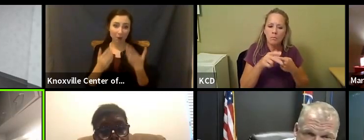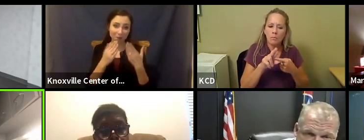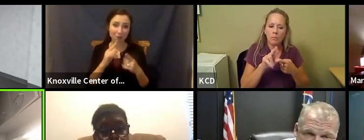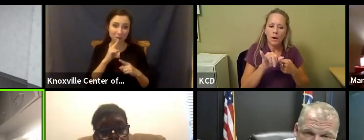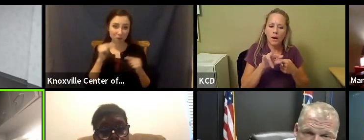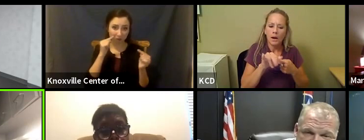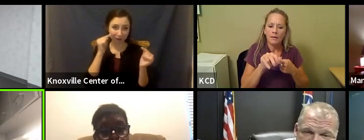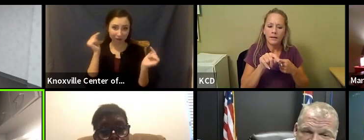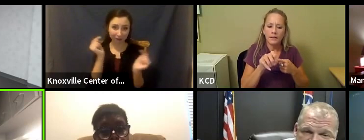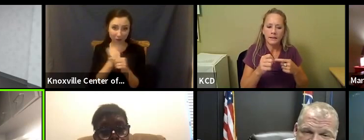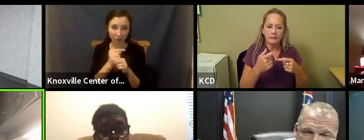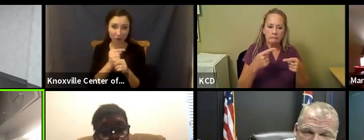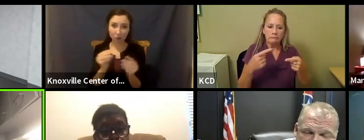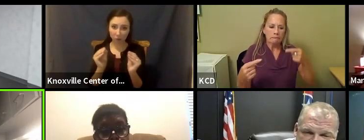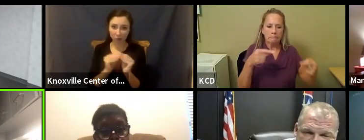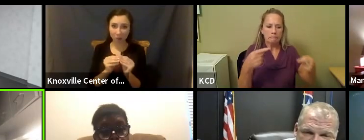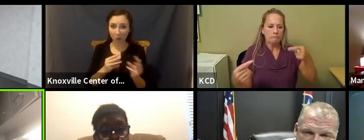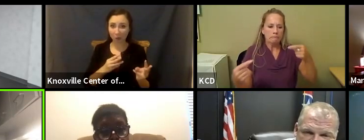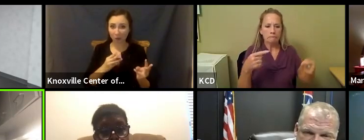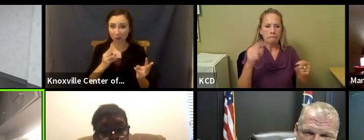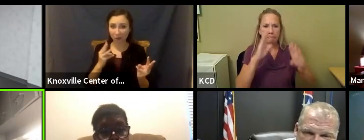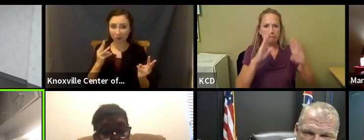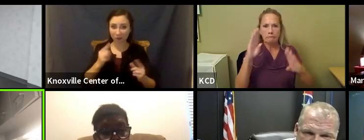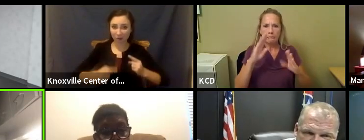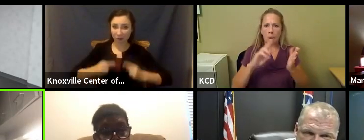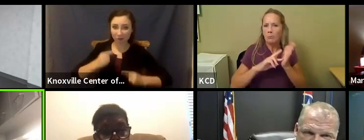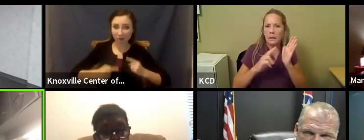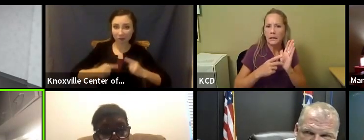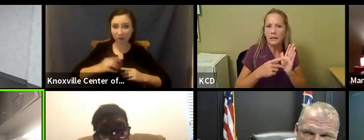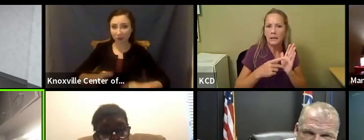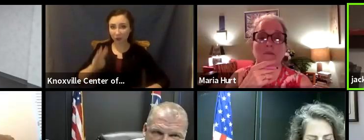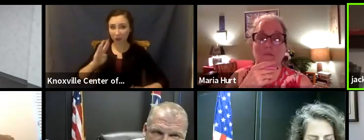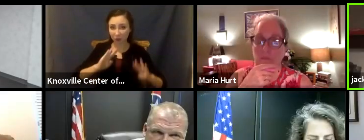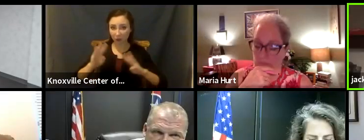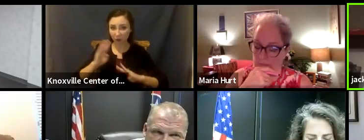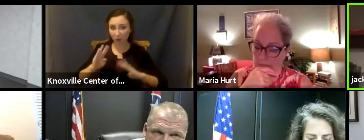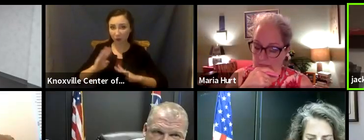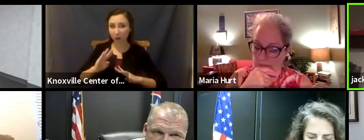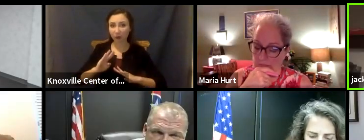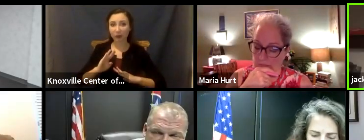or more worrisome. Go over your logic for private, please.